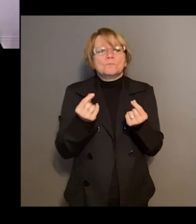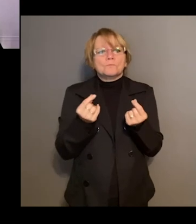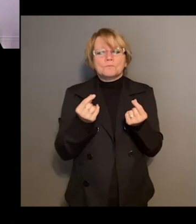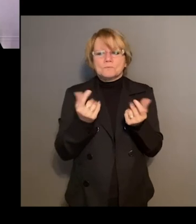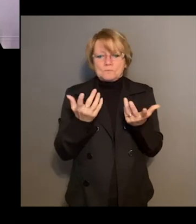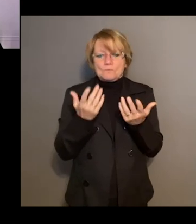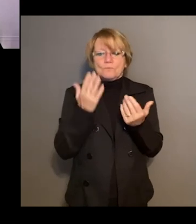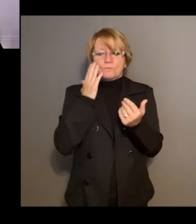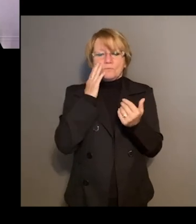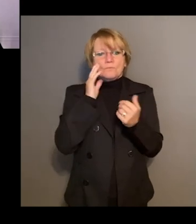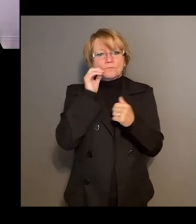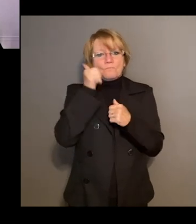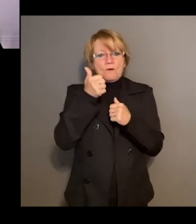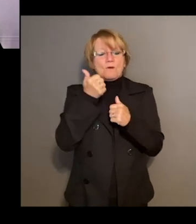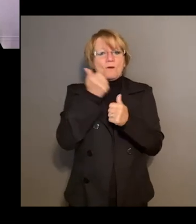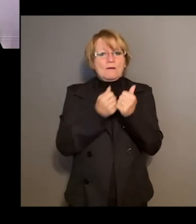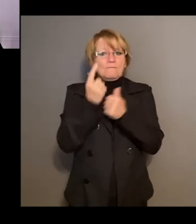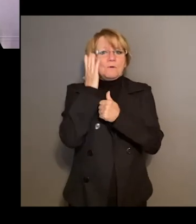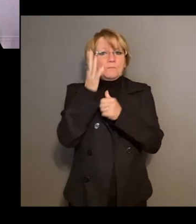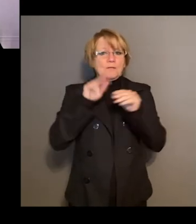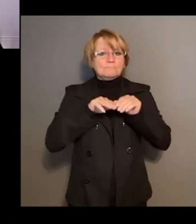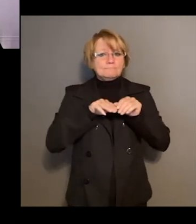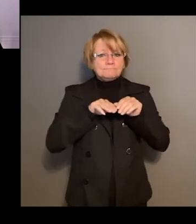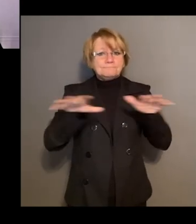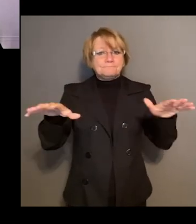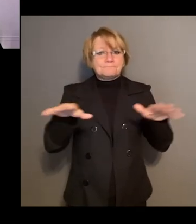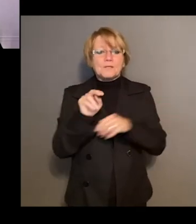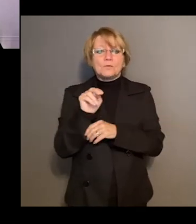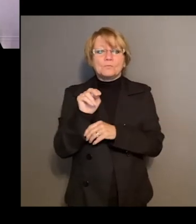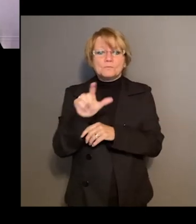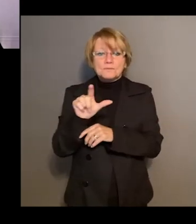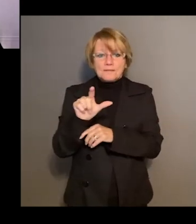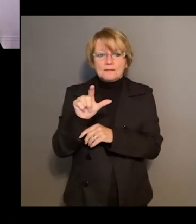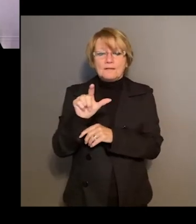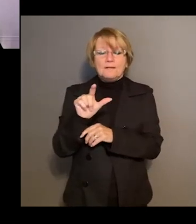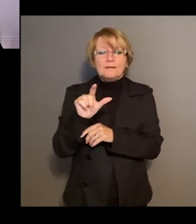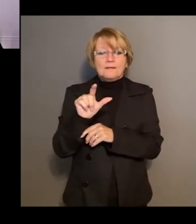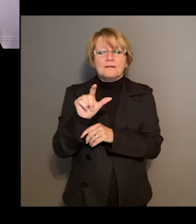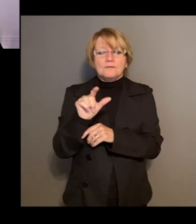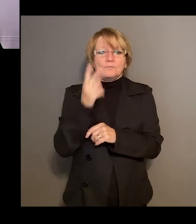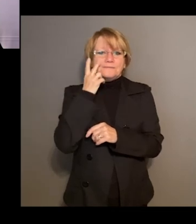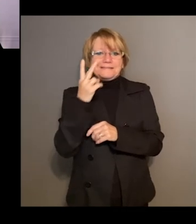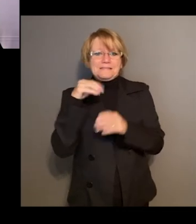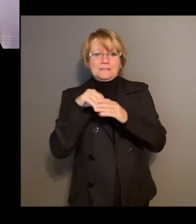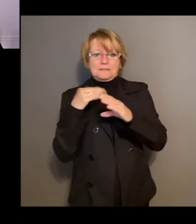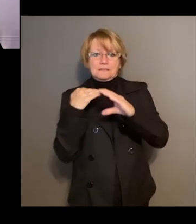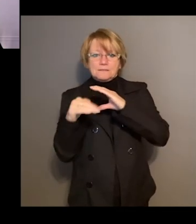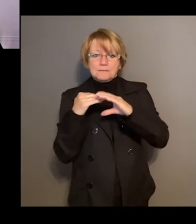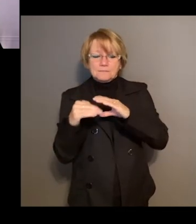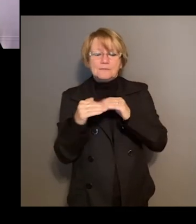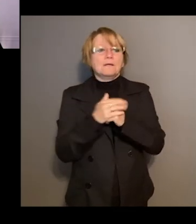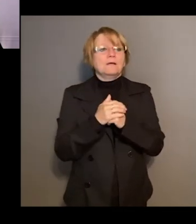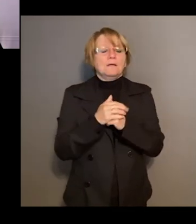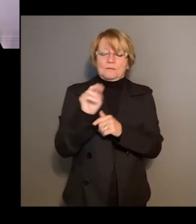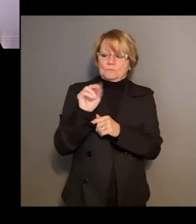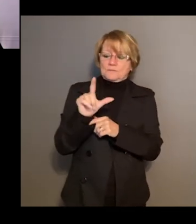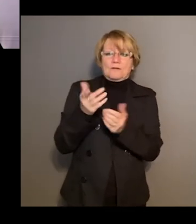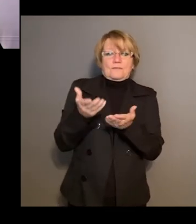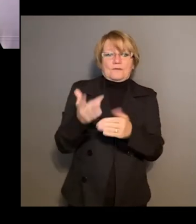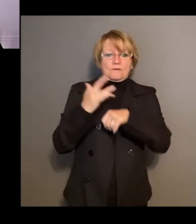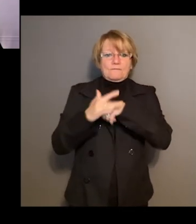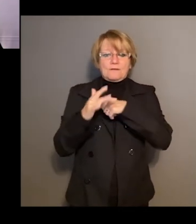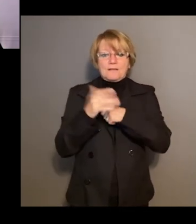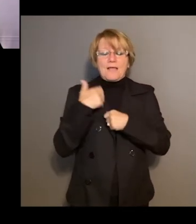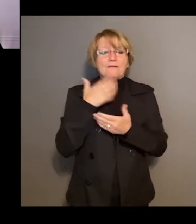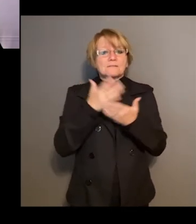action steps? What is next? So tomorrow, everyone on here will receive a newsletter in your email. And then